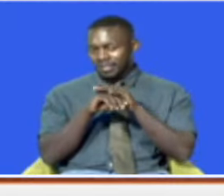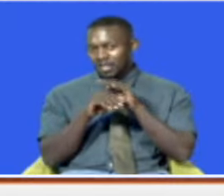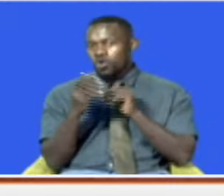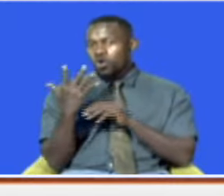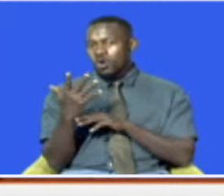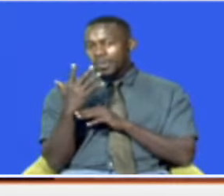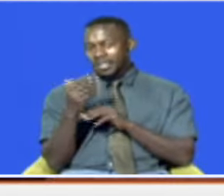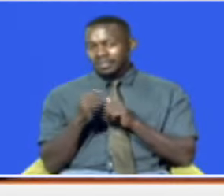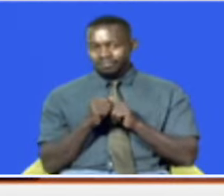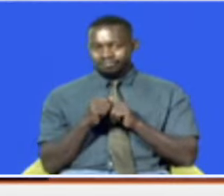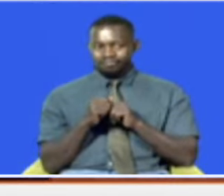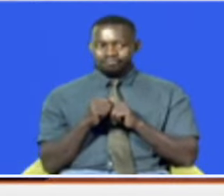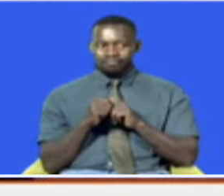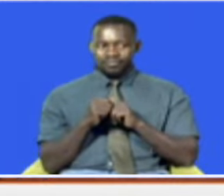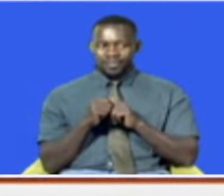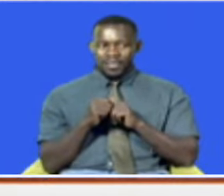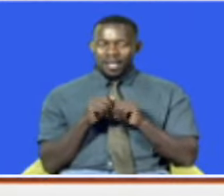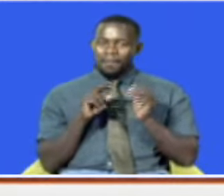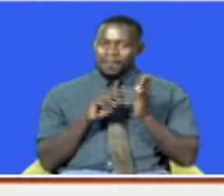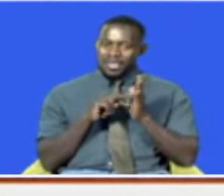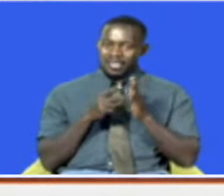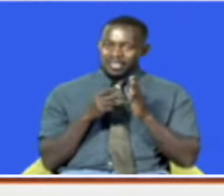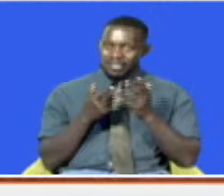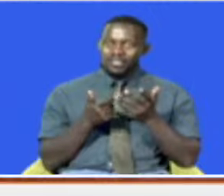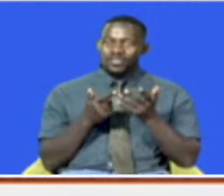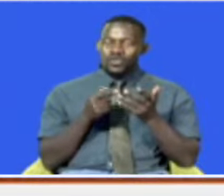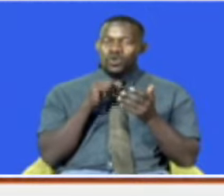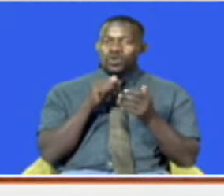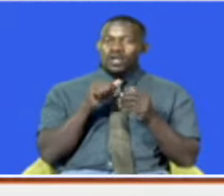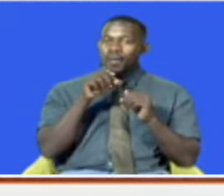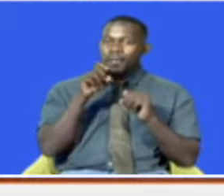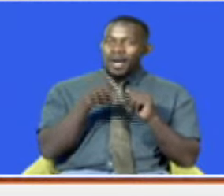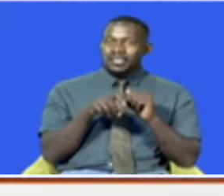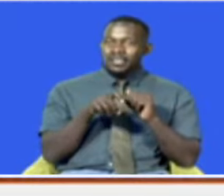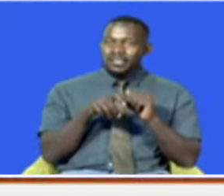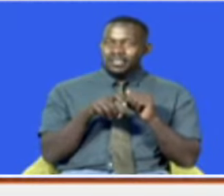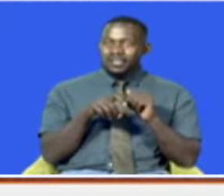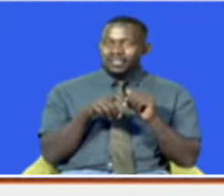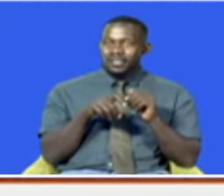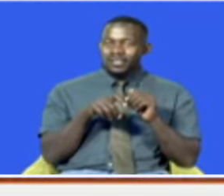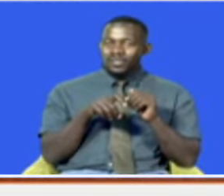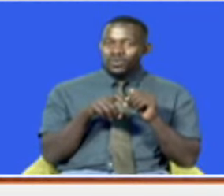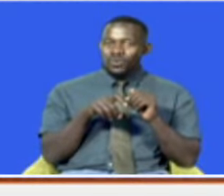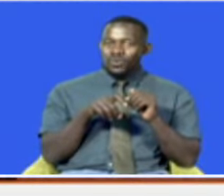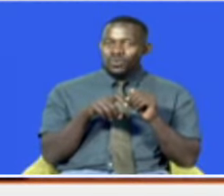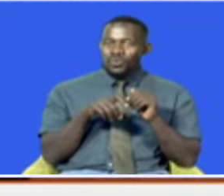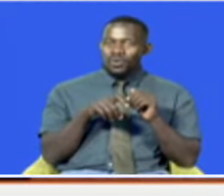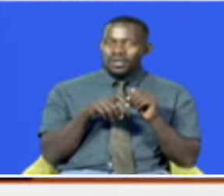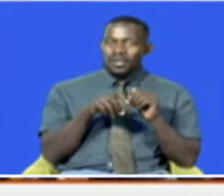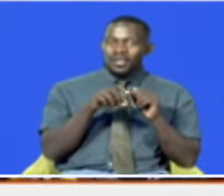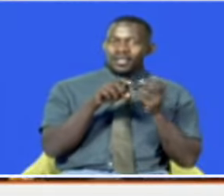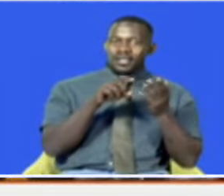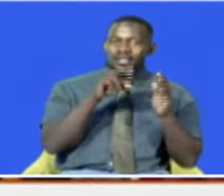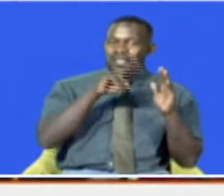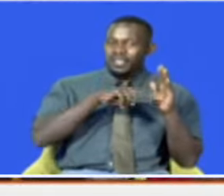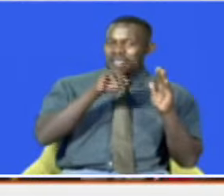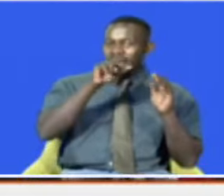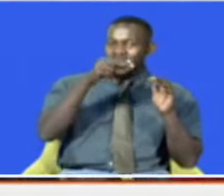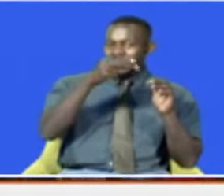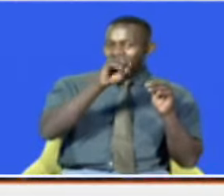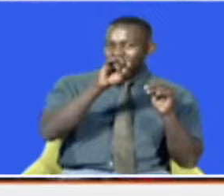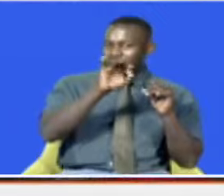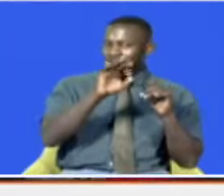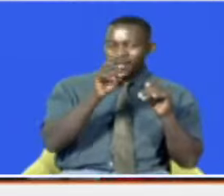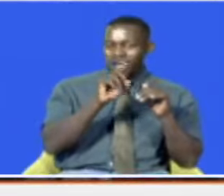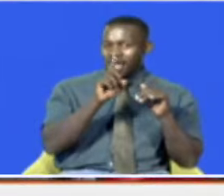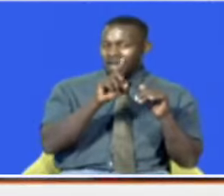There will be no more reading or seeing in the walls of our private clinics that they are NHIF accredited. Kenyans